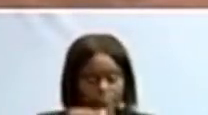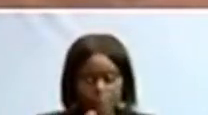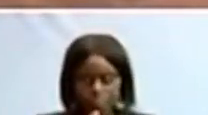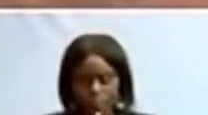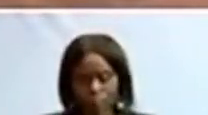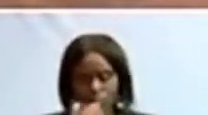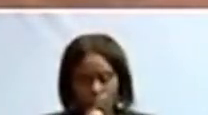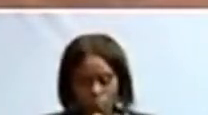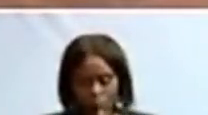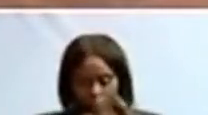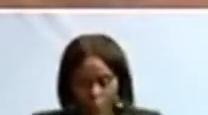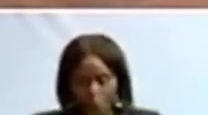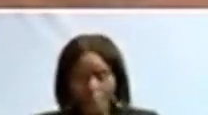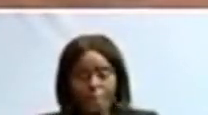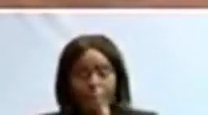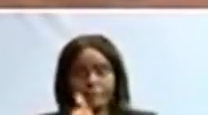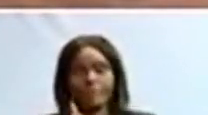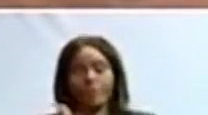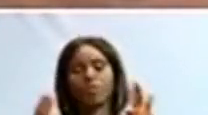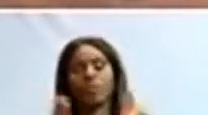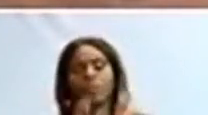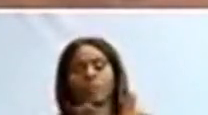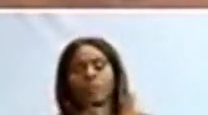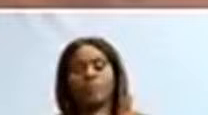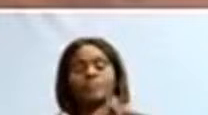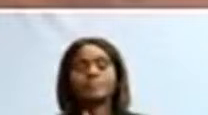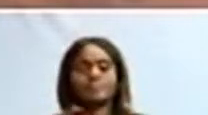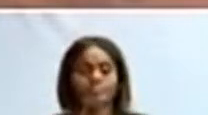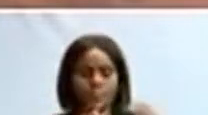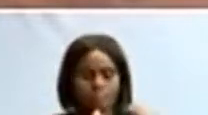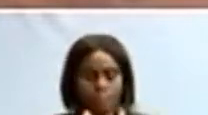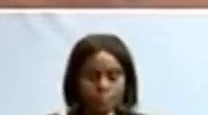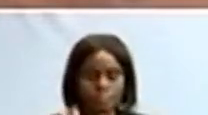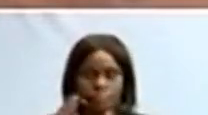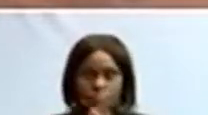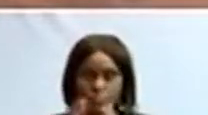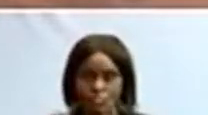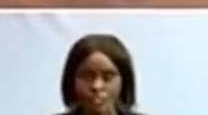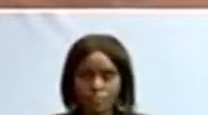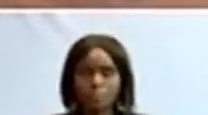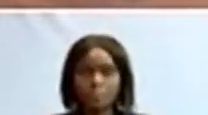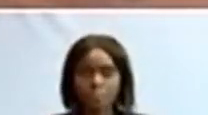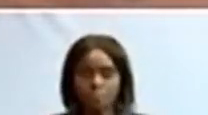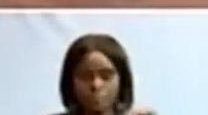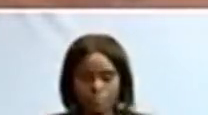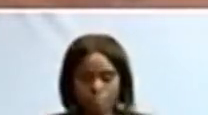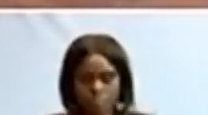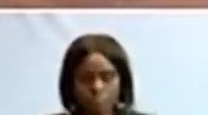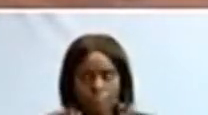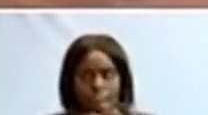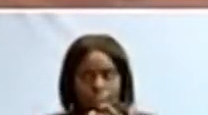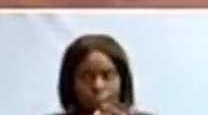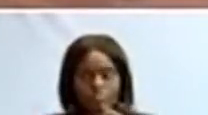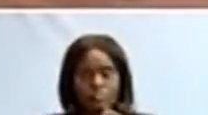constraints the local authority is facing. Action taken, Chair. Management has